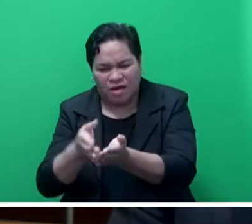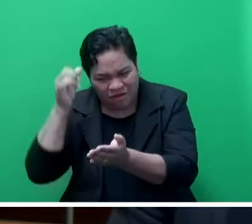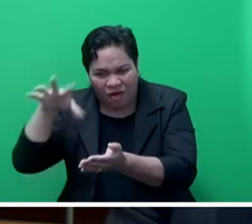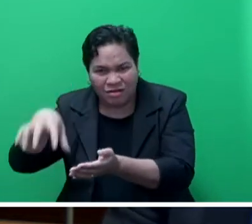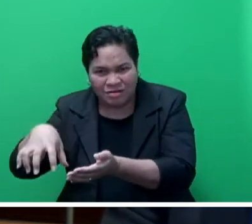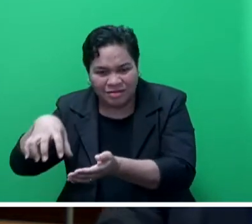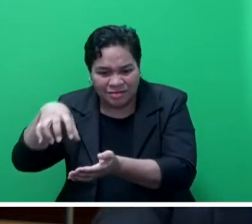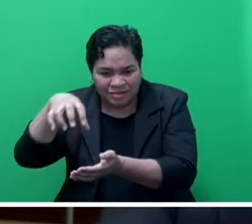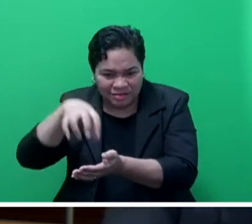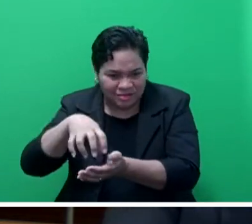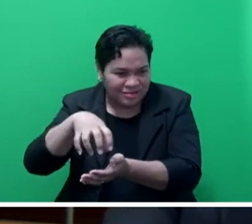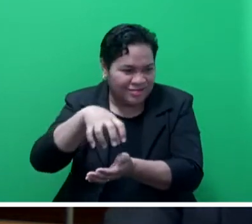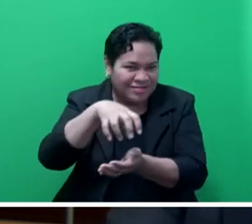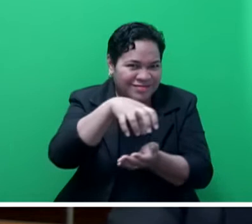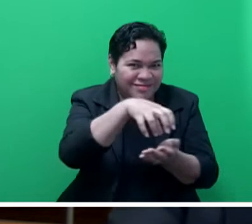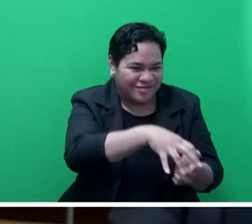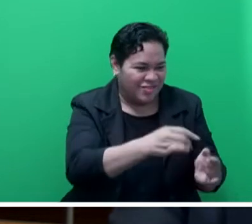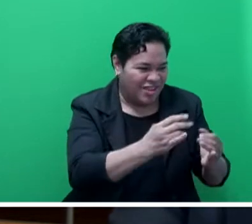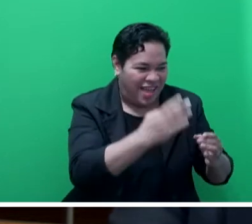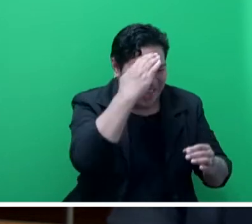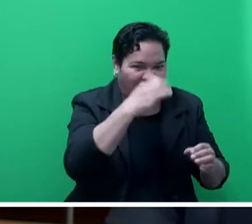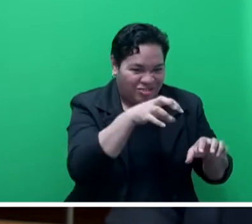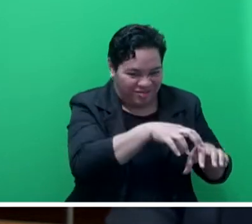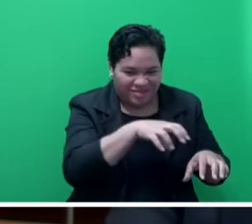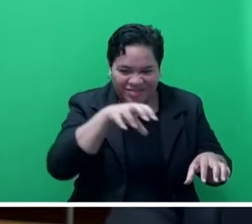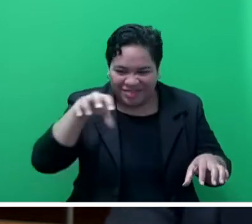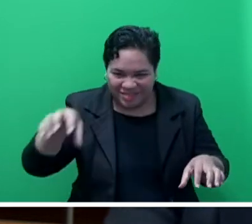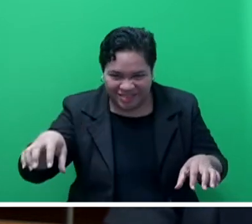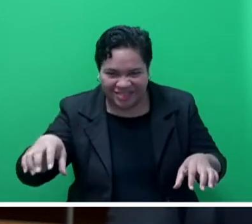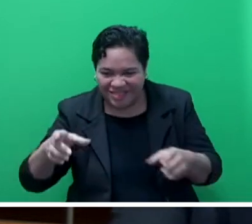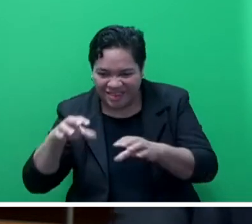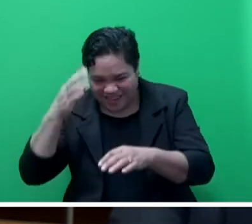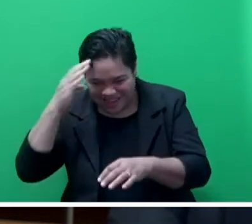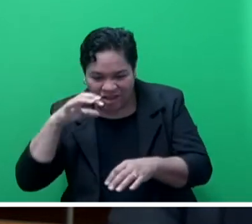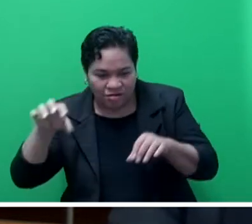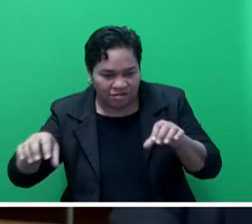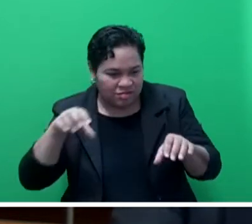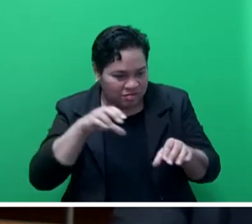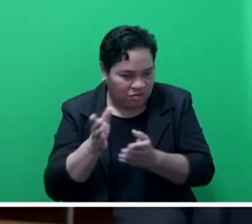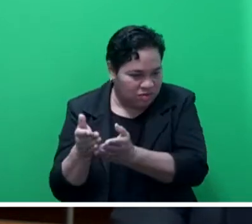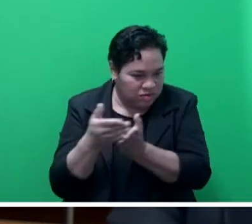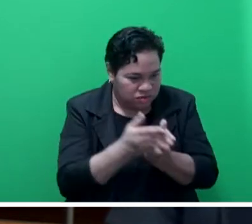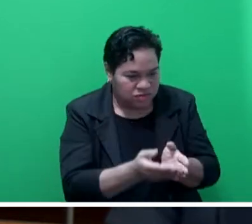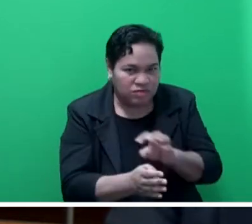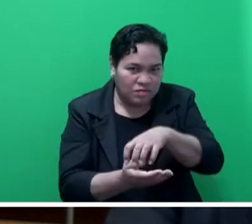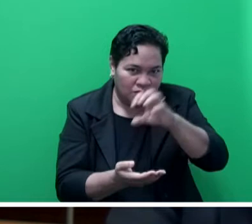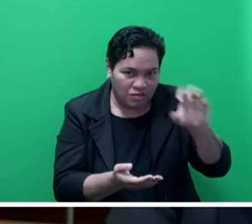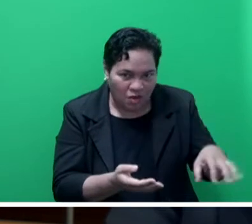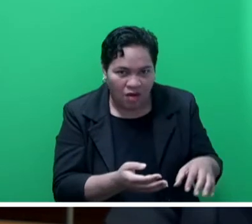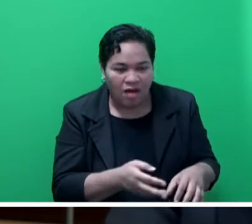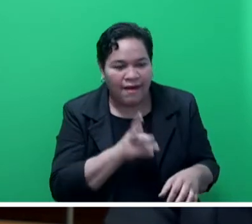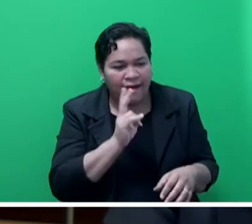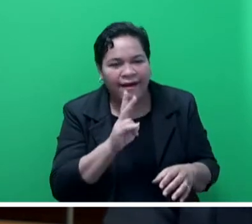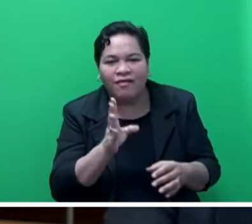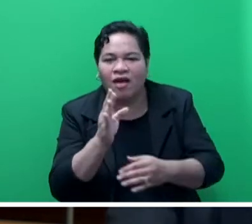no second guessing as to how important our maritime shipping sector is, sir. Domestically,